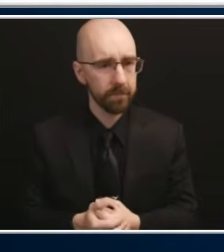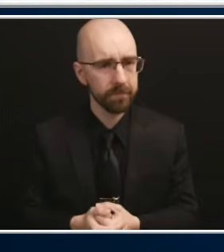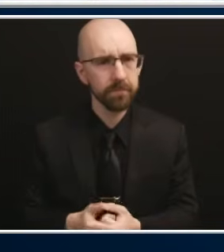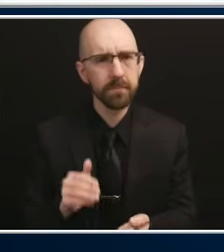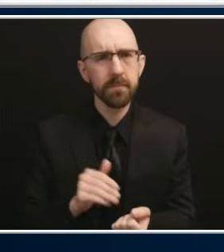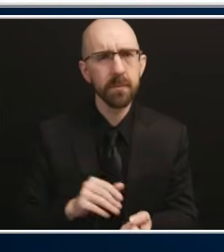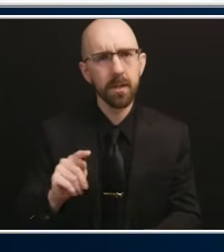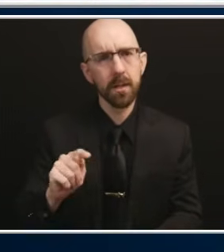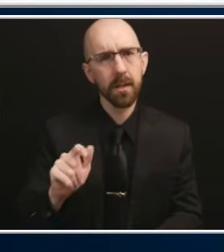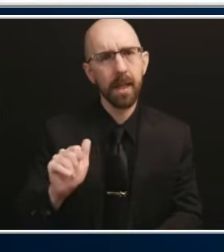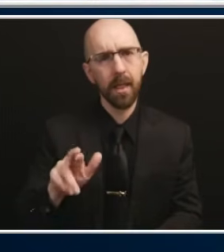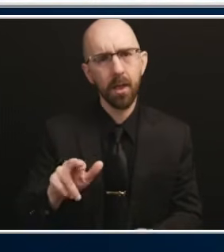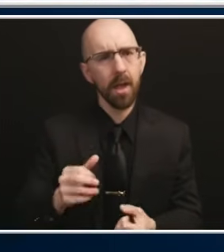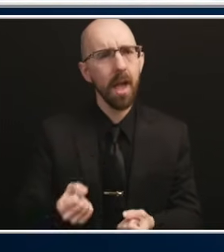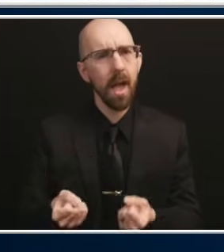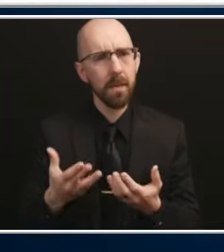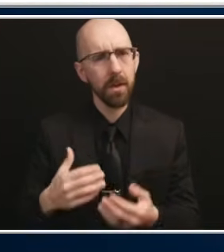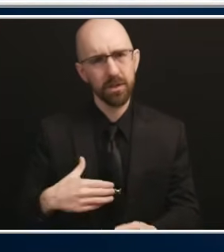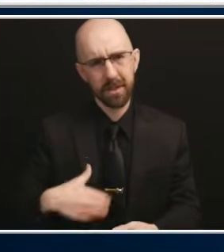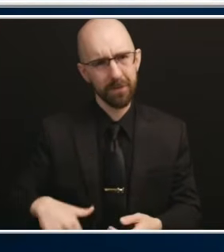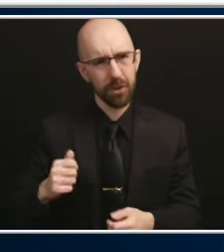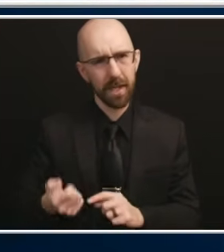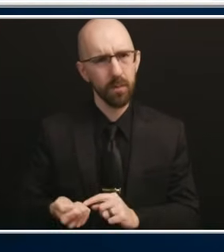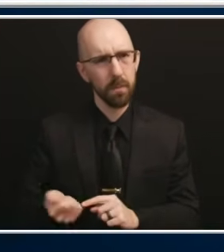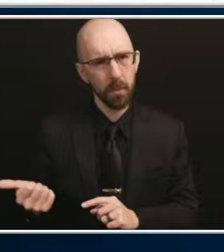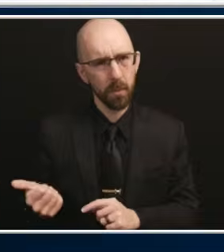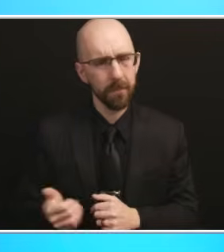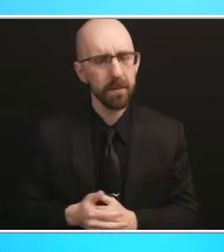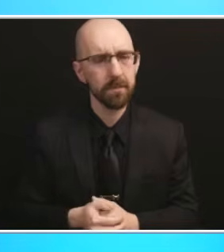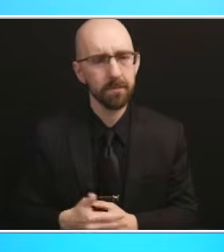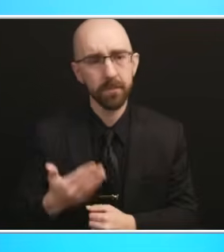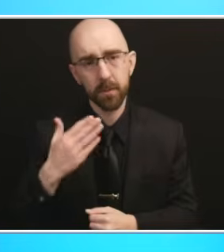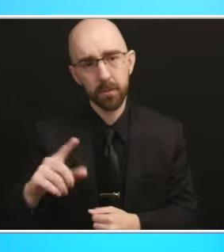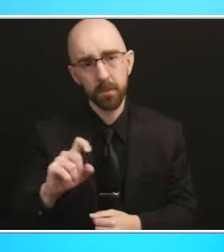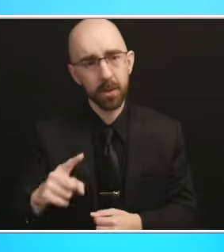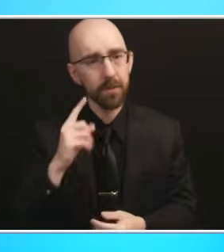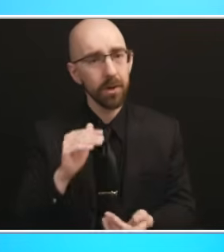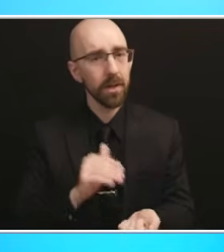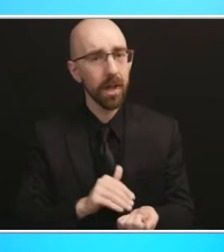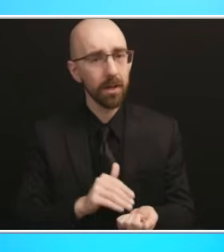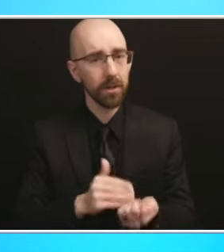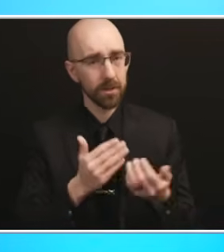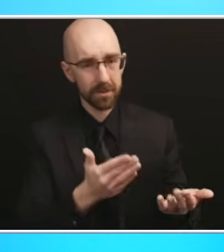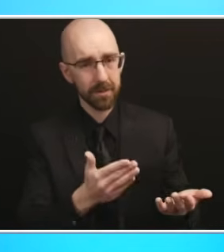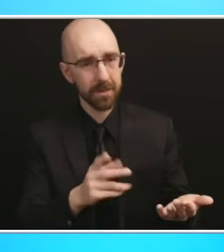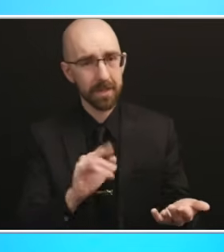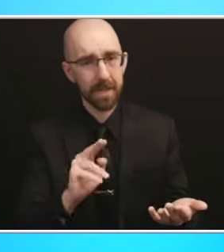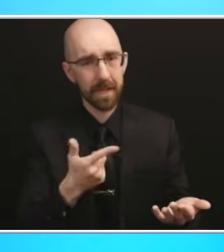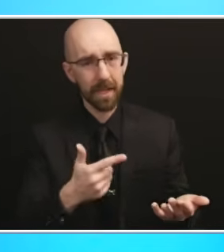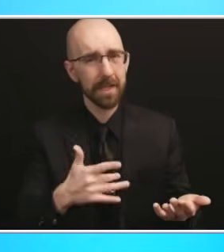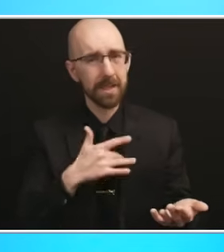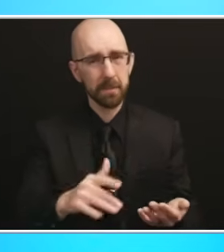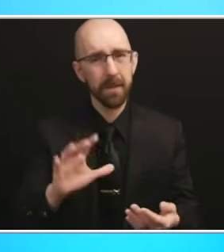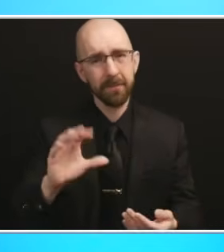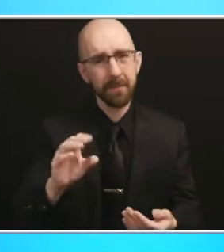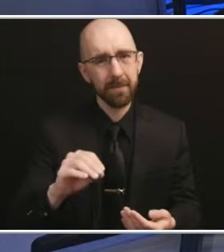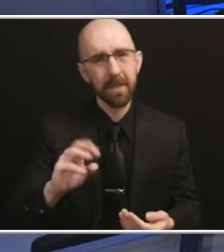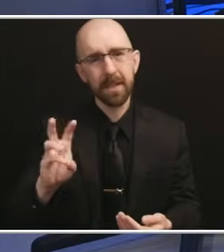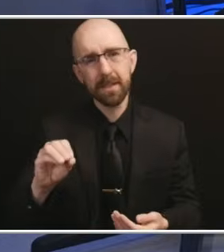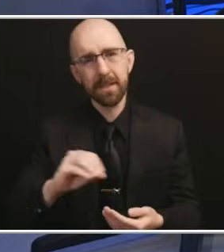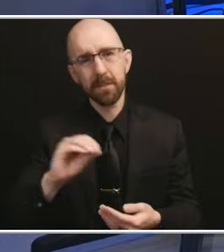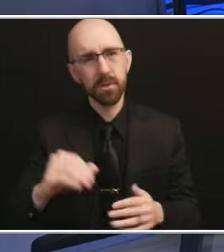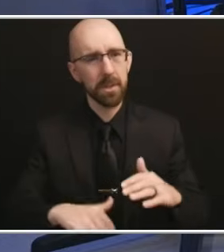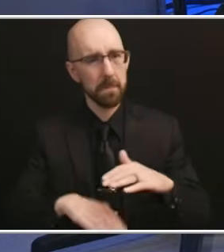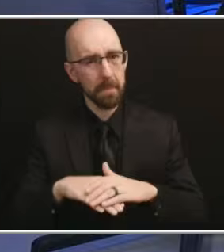the liver can you remove? That's a good question for Dr. Kane, but usually we're on the order of 50–60% max. Is that about right,